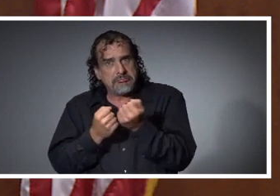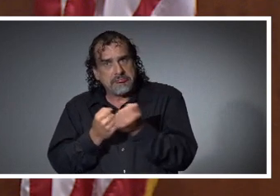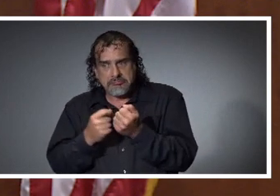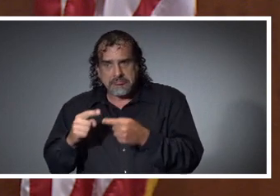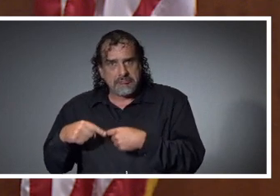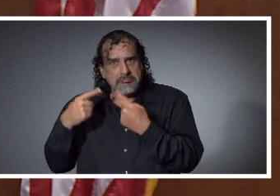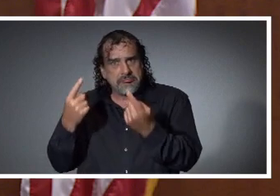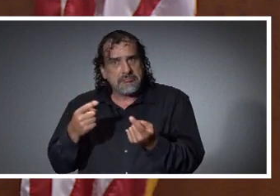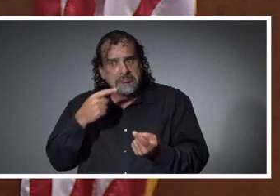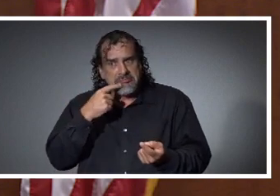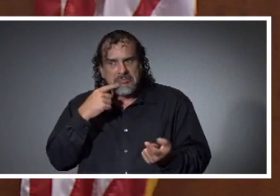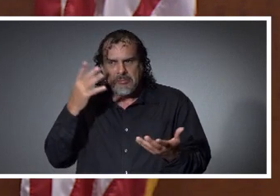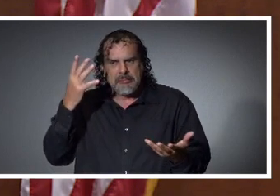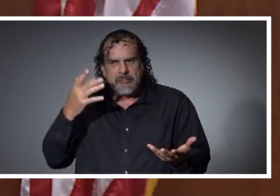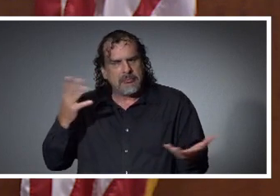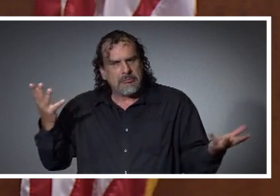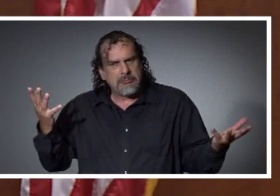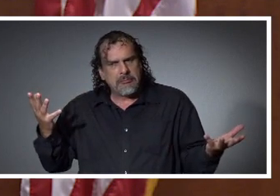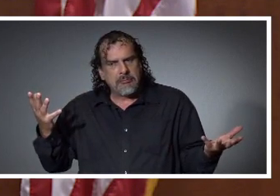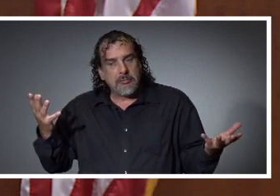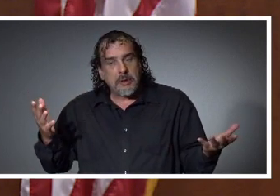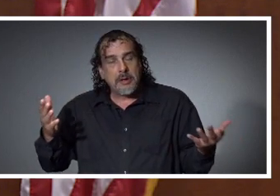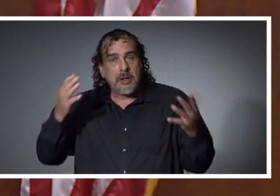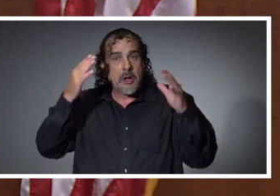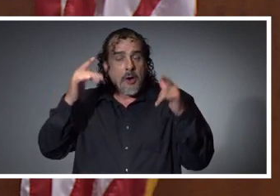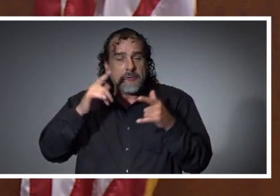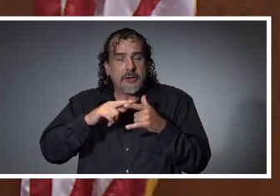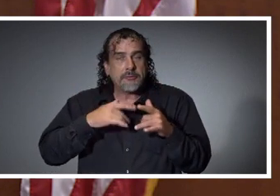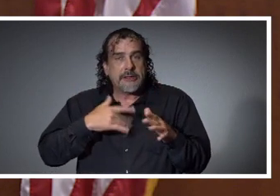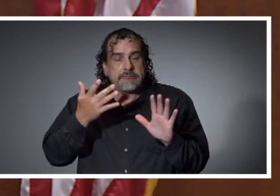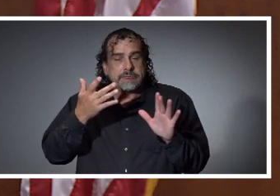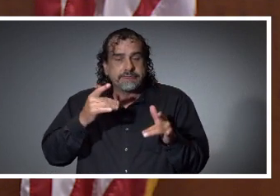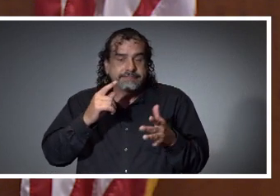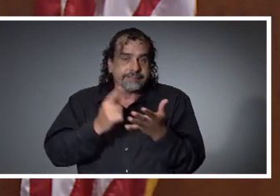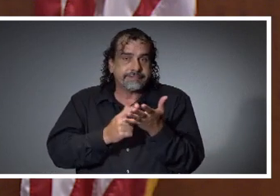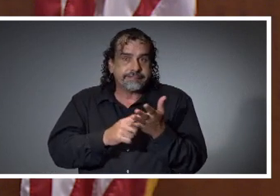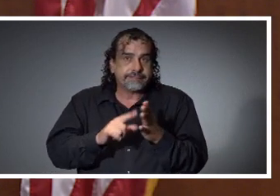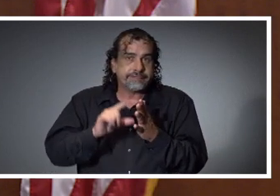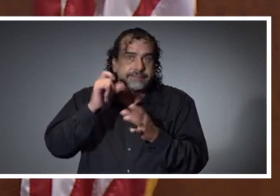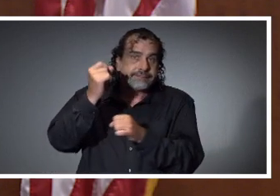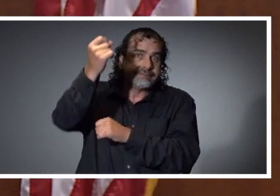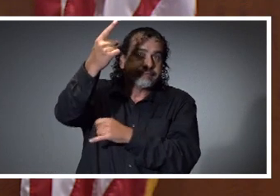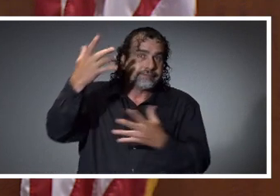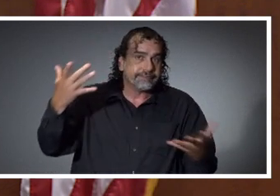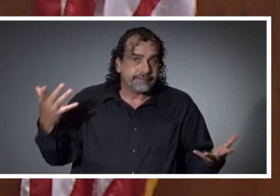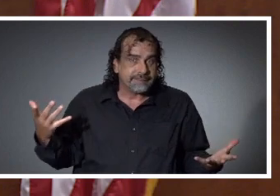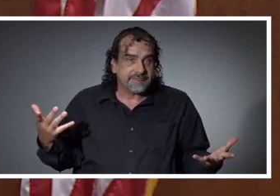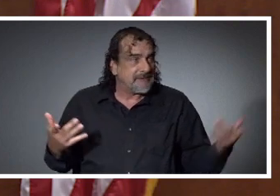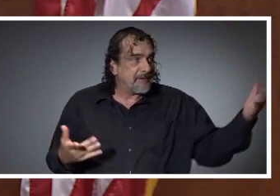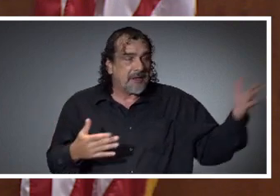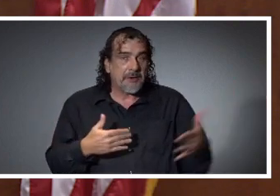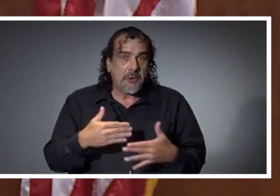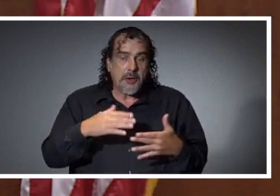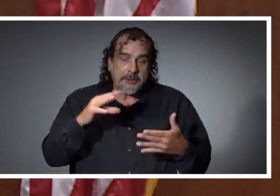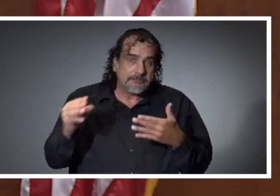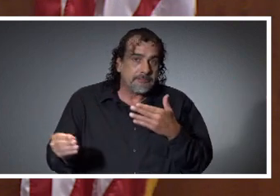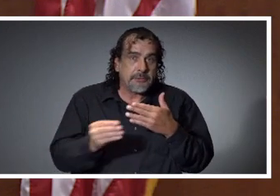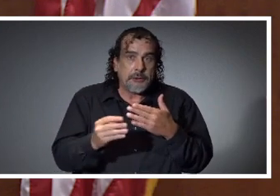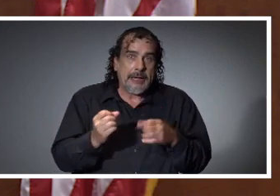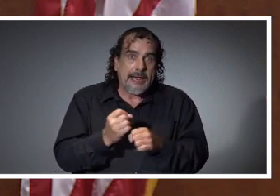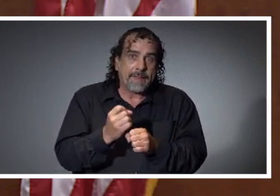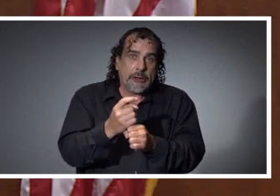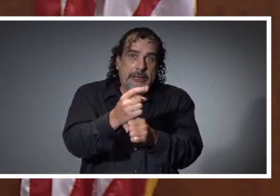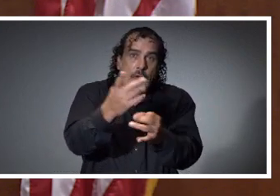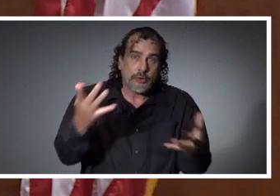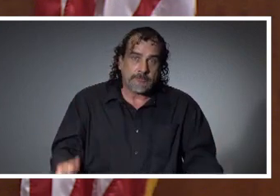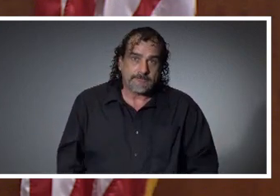And if that's true, then hopefully we won't have to have this debate and this conversation next year, that they'll go ahead and fund it when they